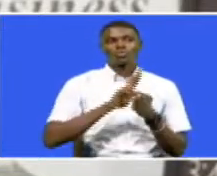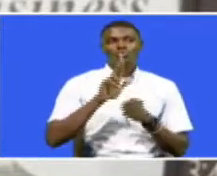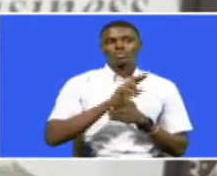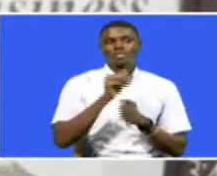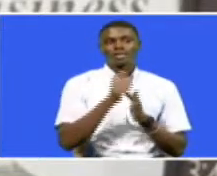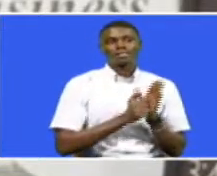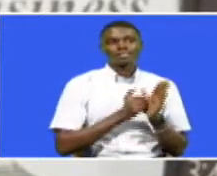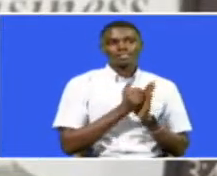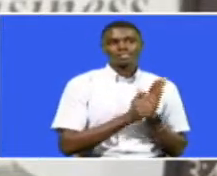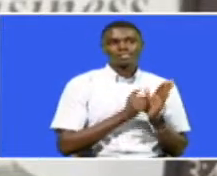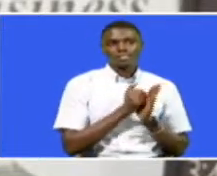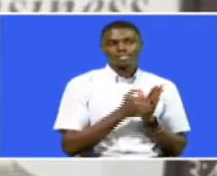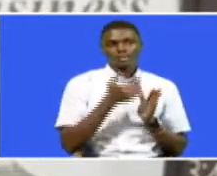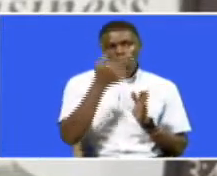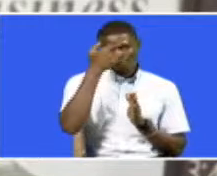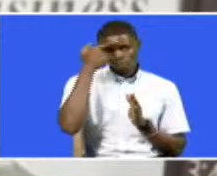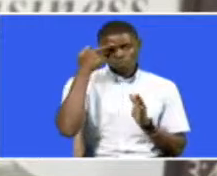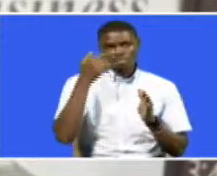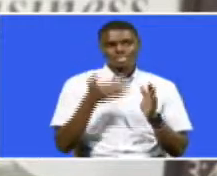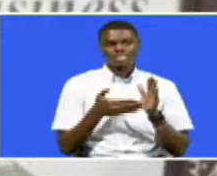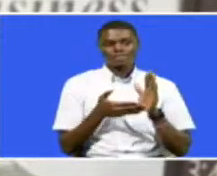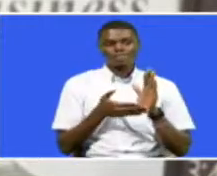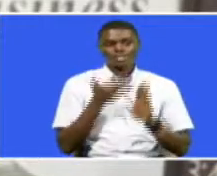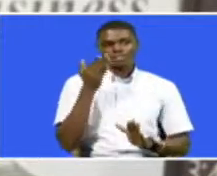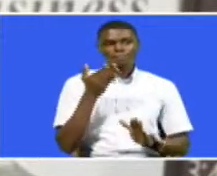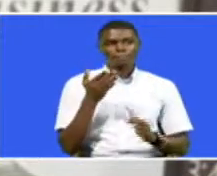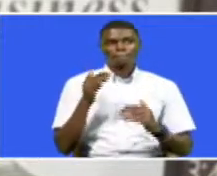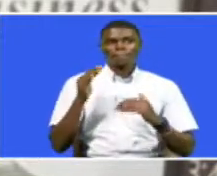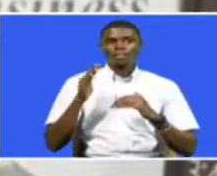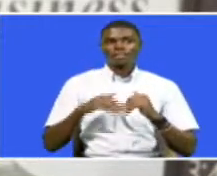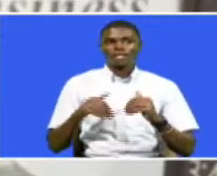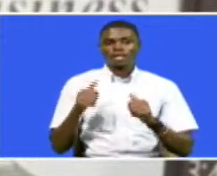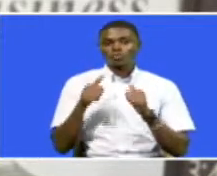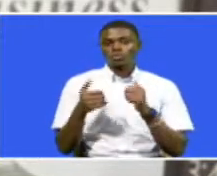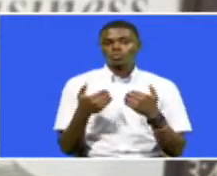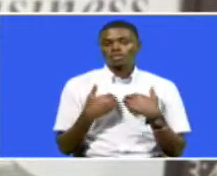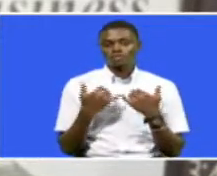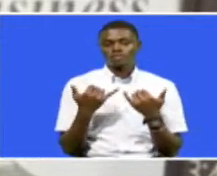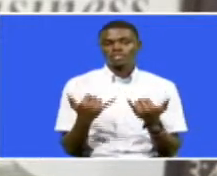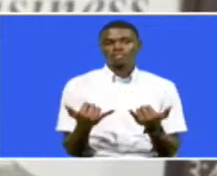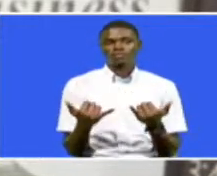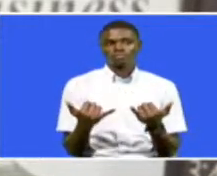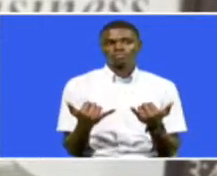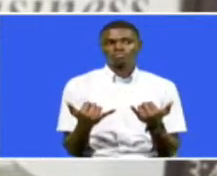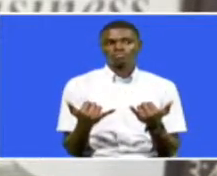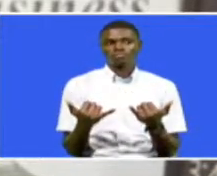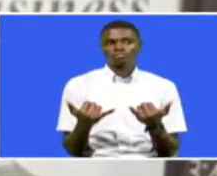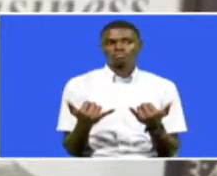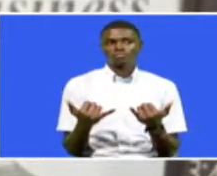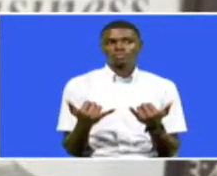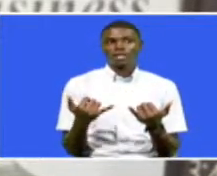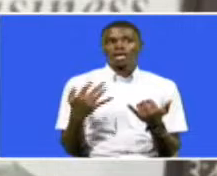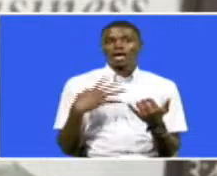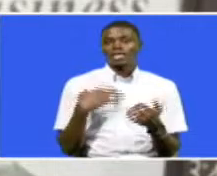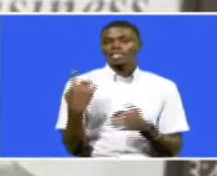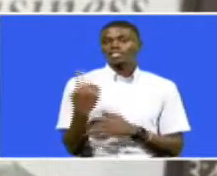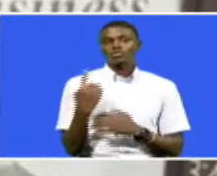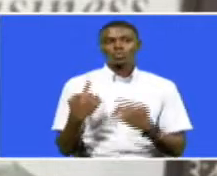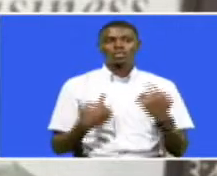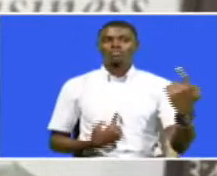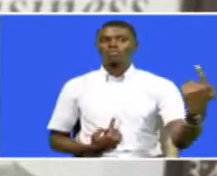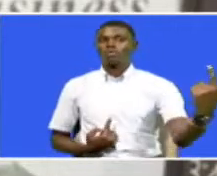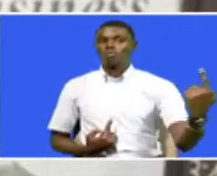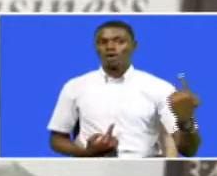because SGR is slightly faster than the one we have right now. And see, it is only coming once a week,